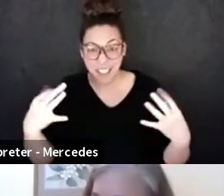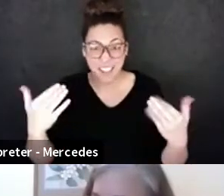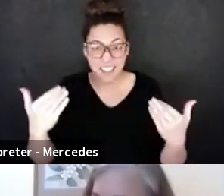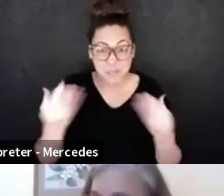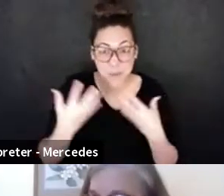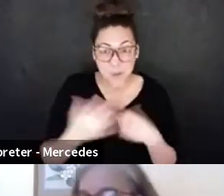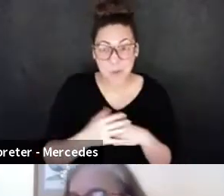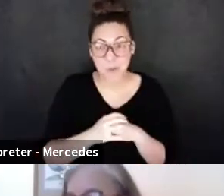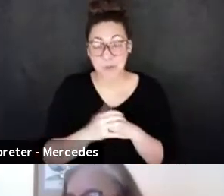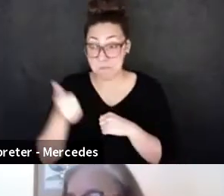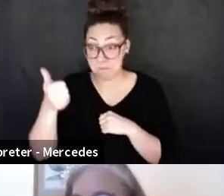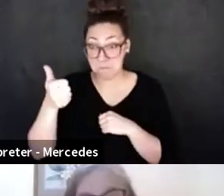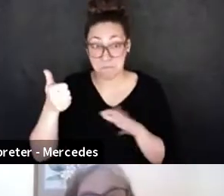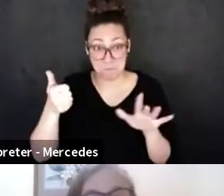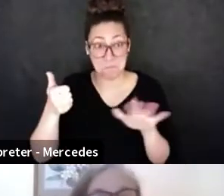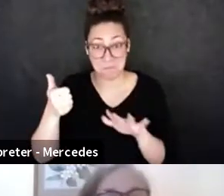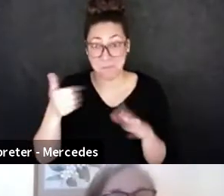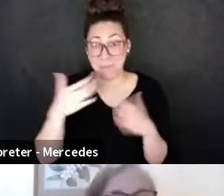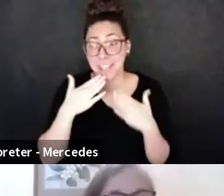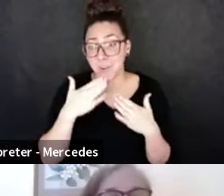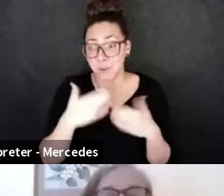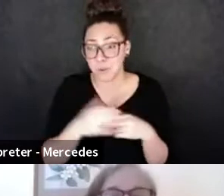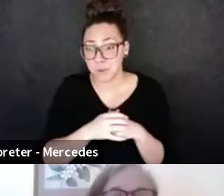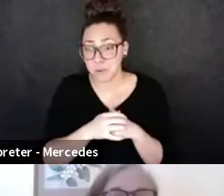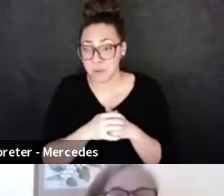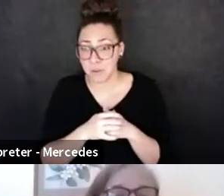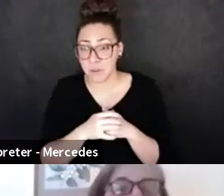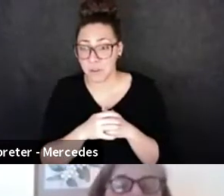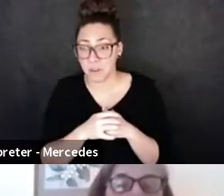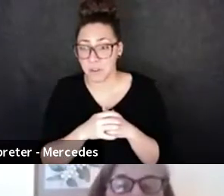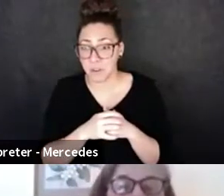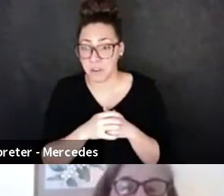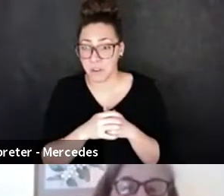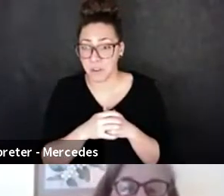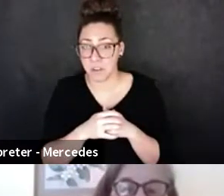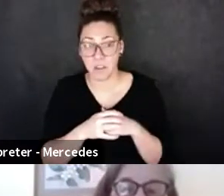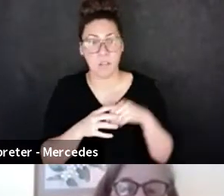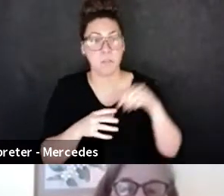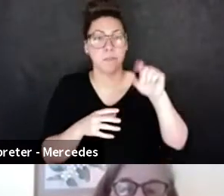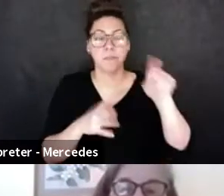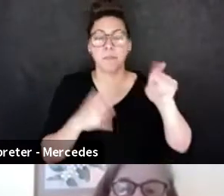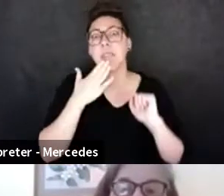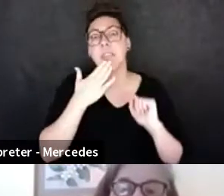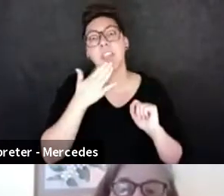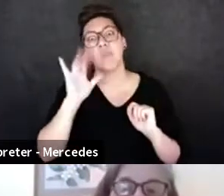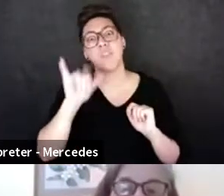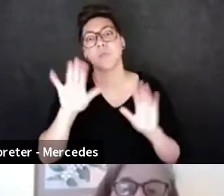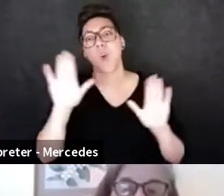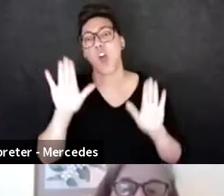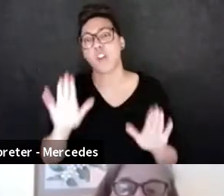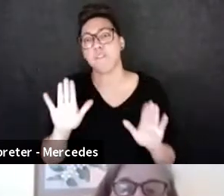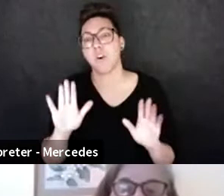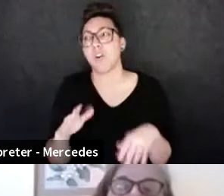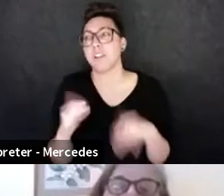Okay, thumbs up, good. Thank you. Thanks, Yeah. Jody. That's a wonderful reorganization. I think that's going to be